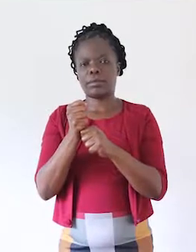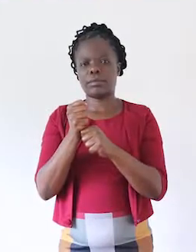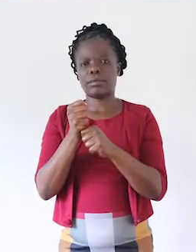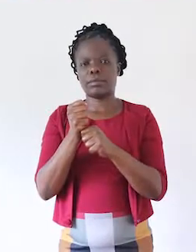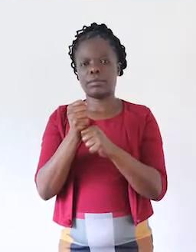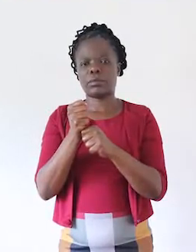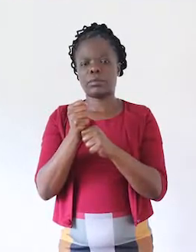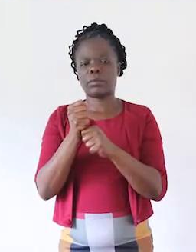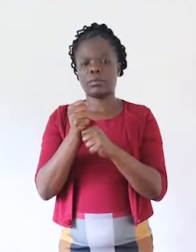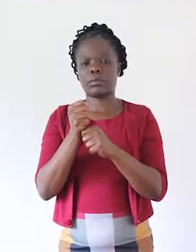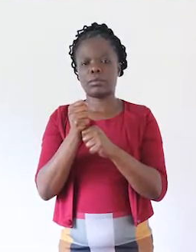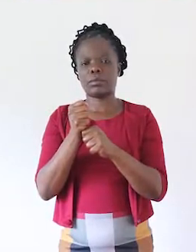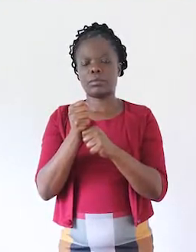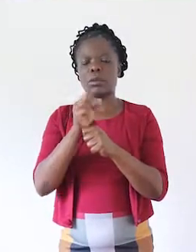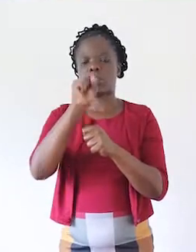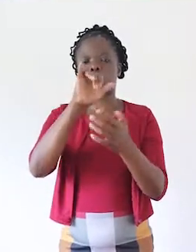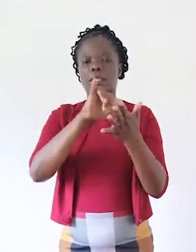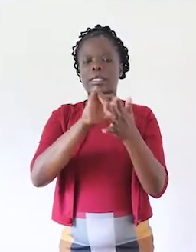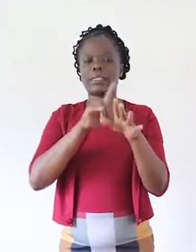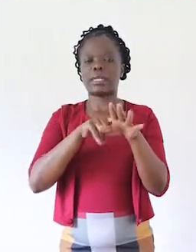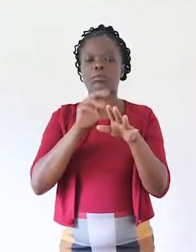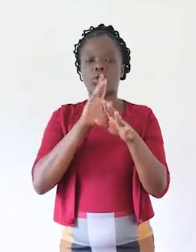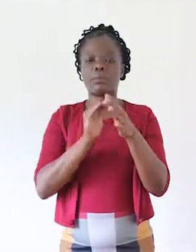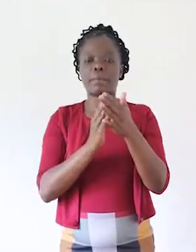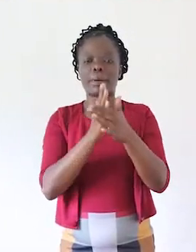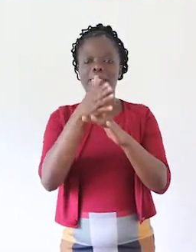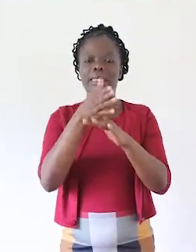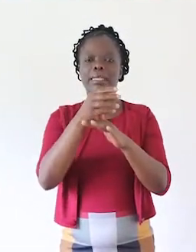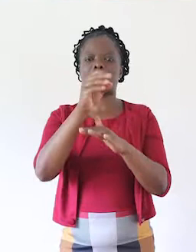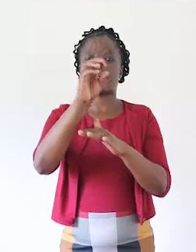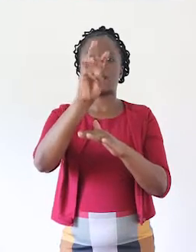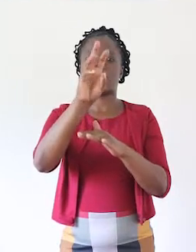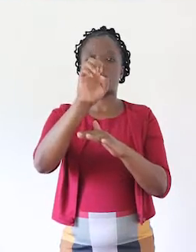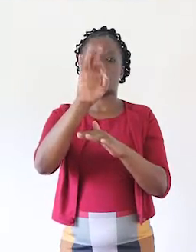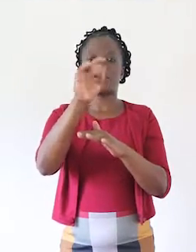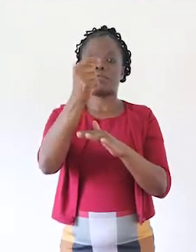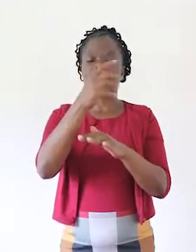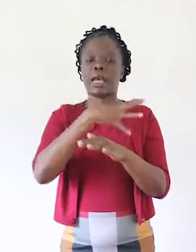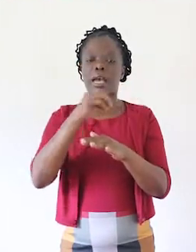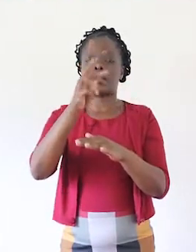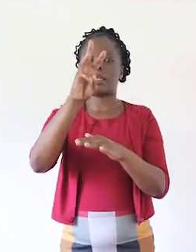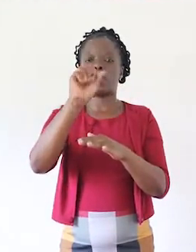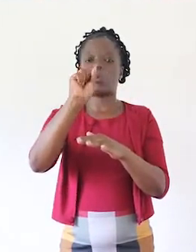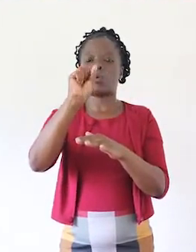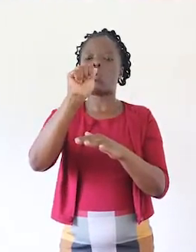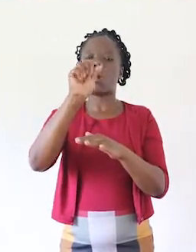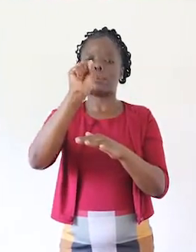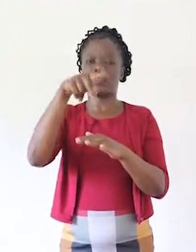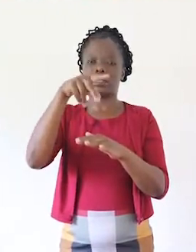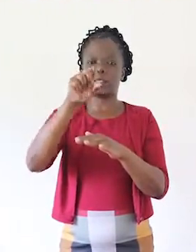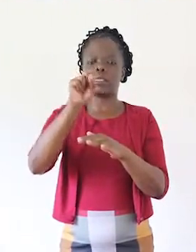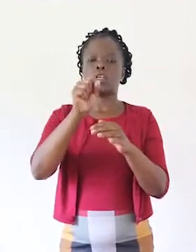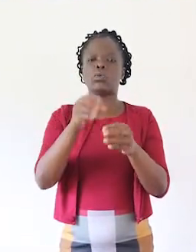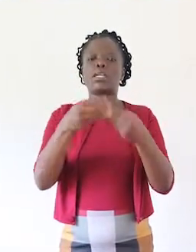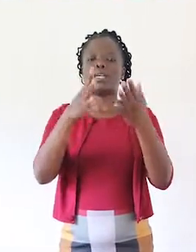here to create the tension, so that when you will be passing the wefts through the warps, then it will